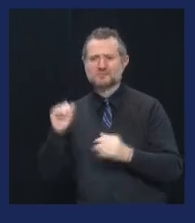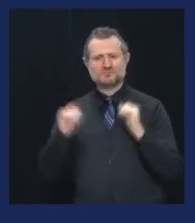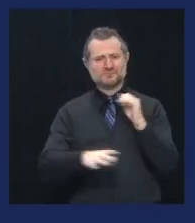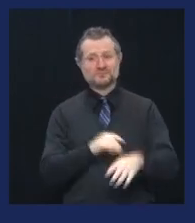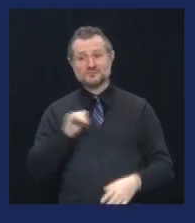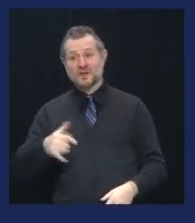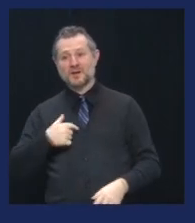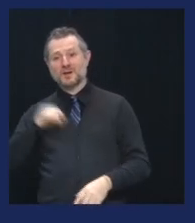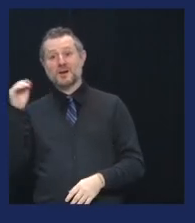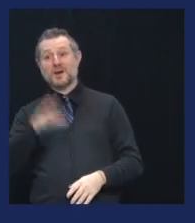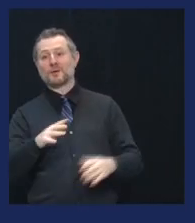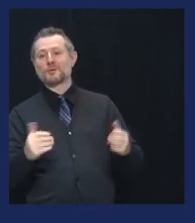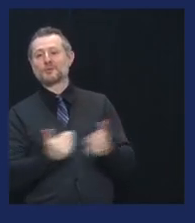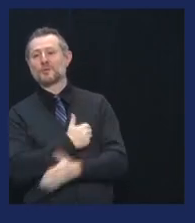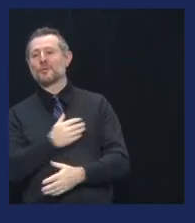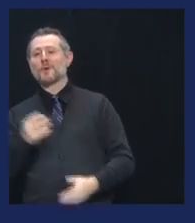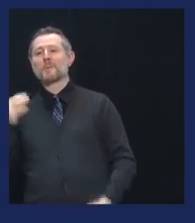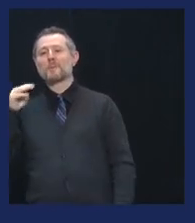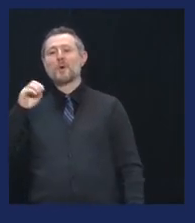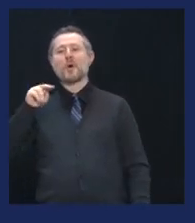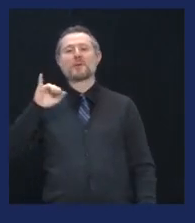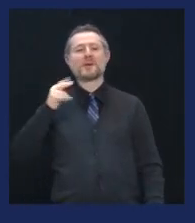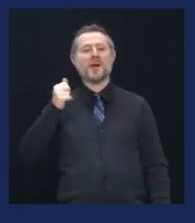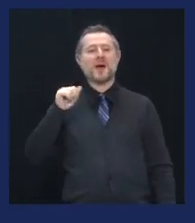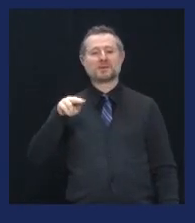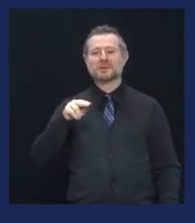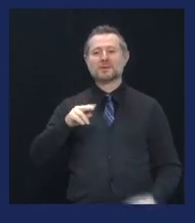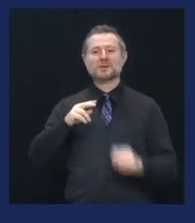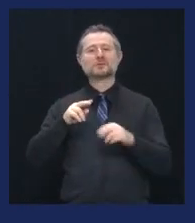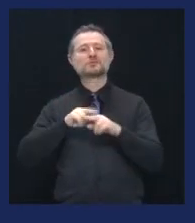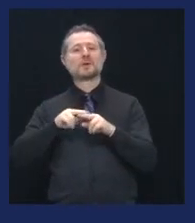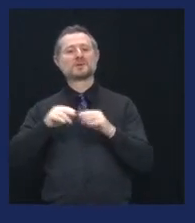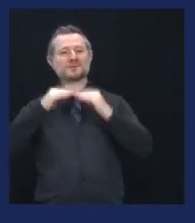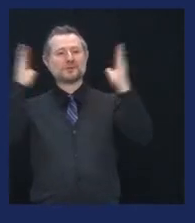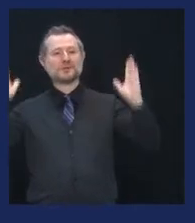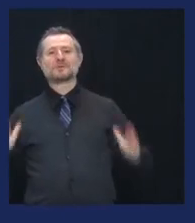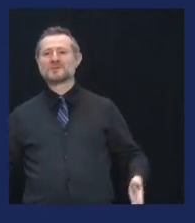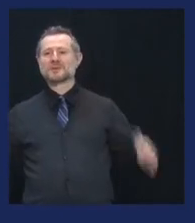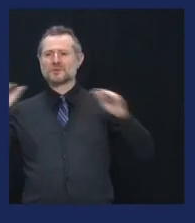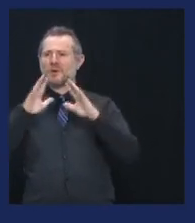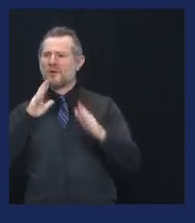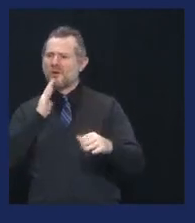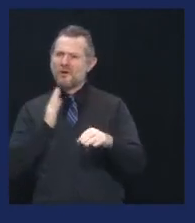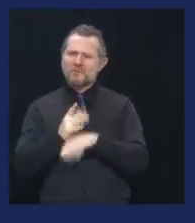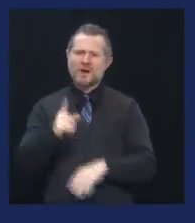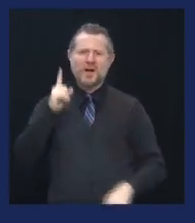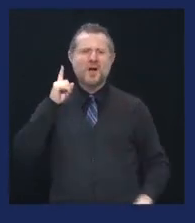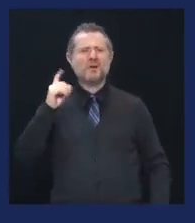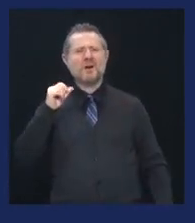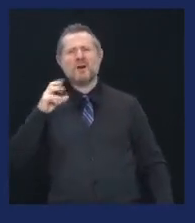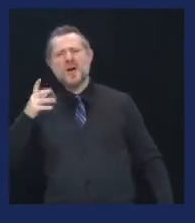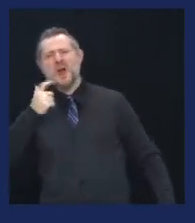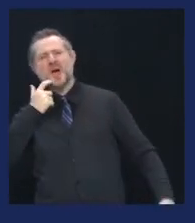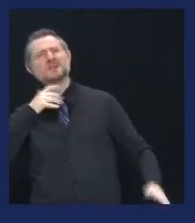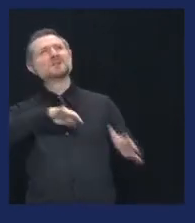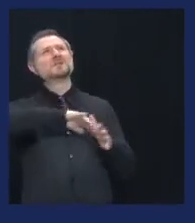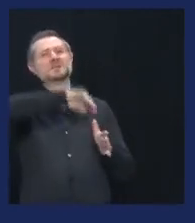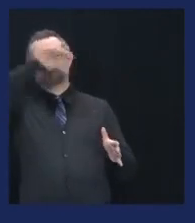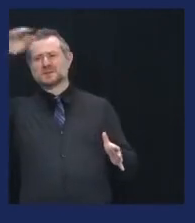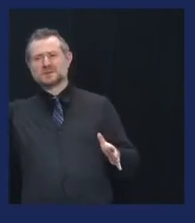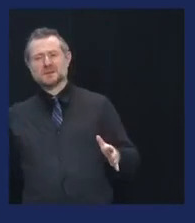Moynihan Train Hall with its window to the sky, over an acre in glass, welcoming the sunshine